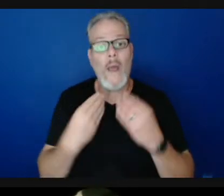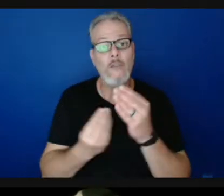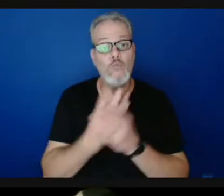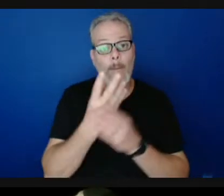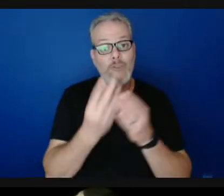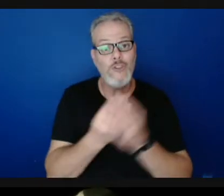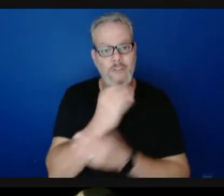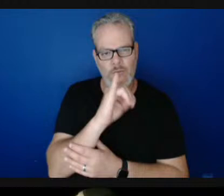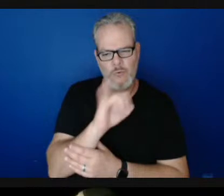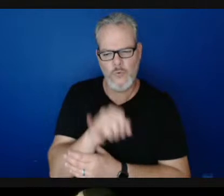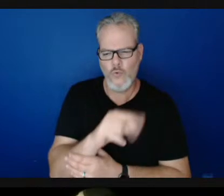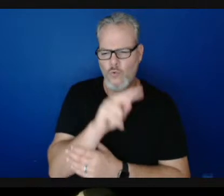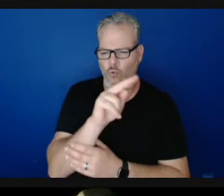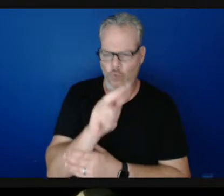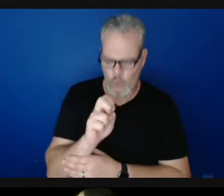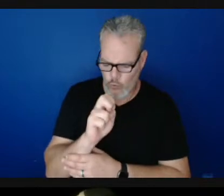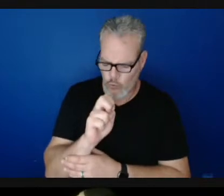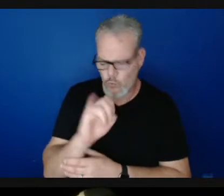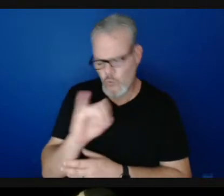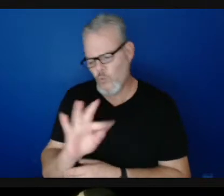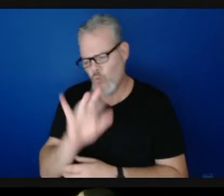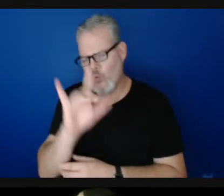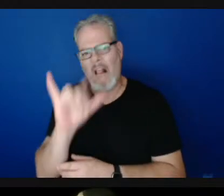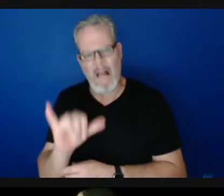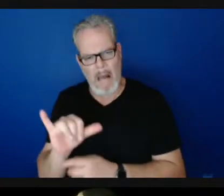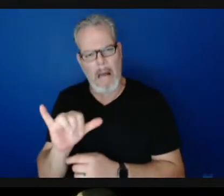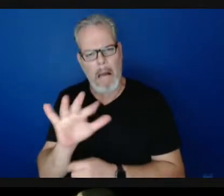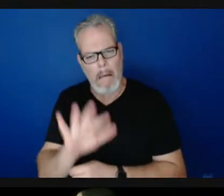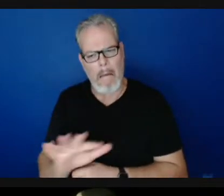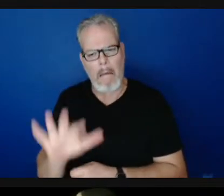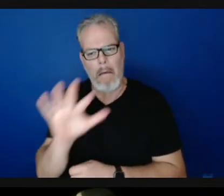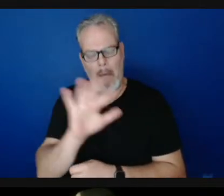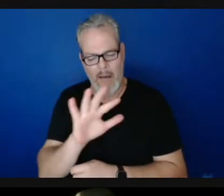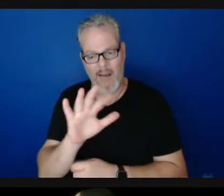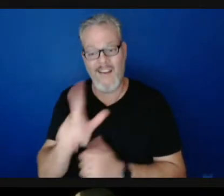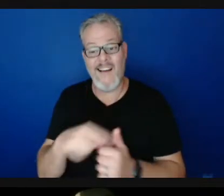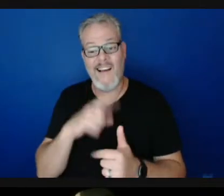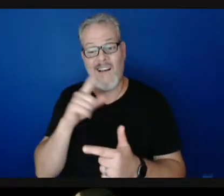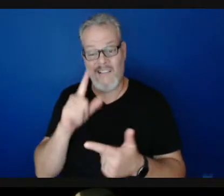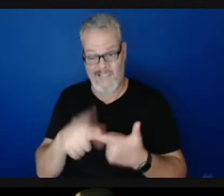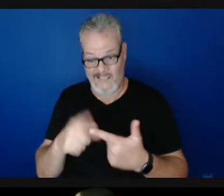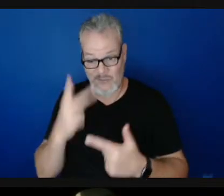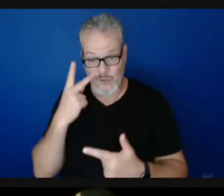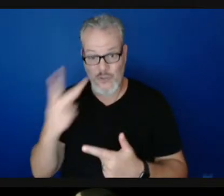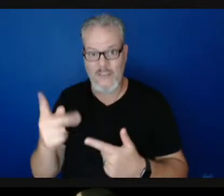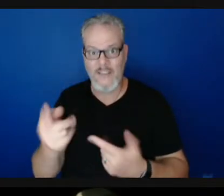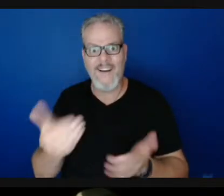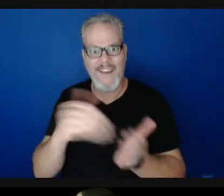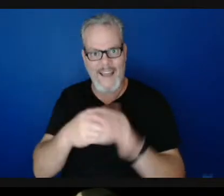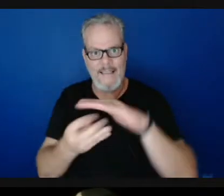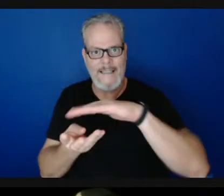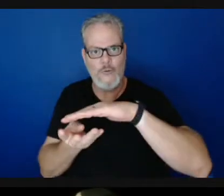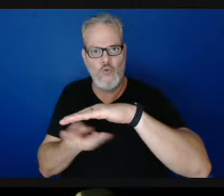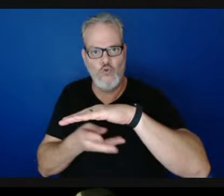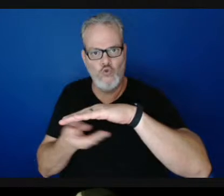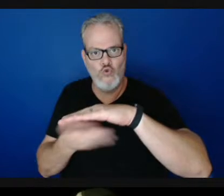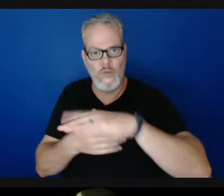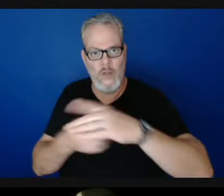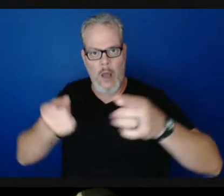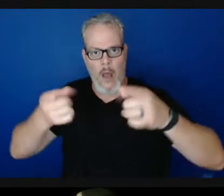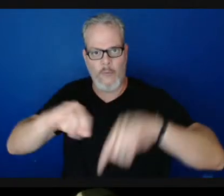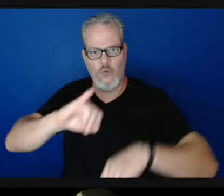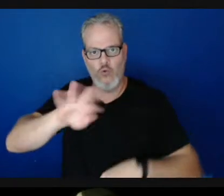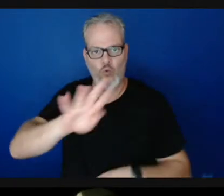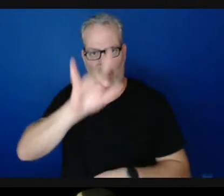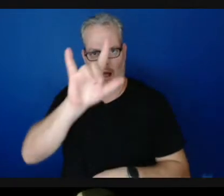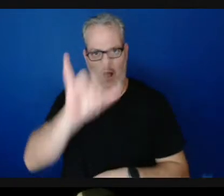June and July, was it? Yeah. Yep. And then we have, looks like another intrusion here on the East Rift that was in July. And we